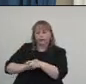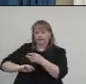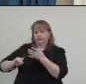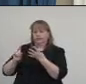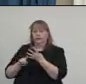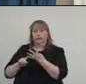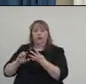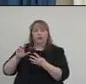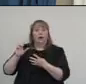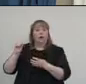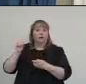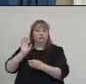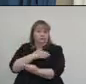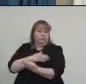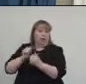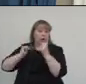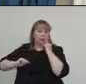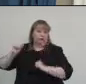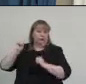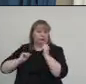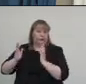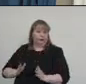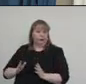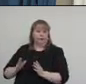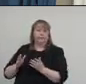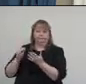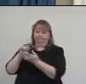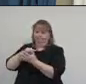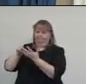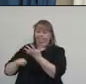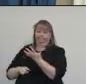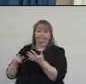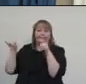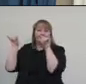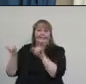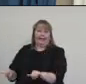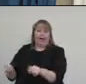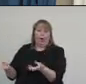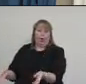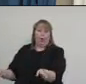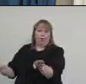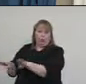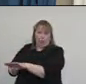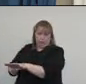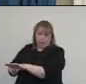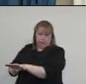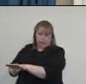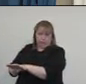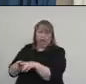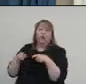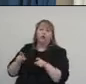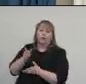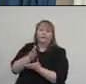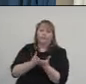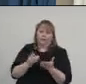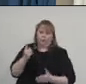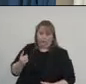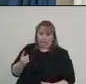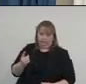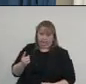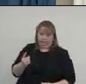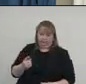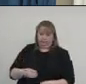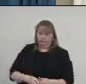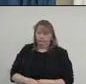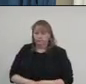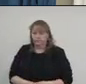know we are all looking forward to these opening up, but due to the density and risk, we will be unable to do so in phase one. And when it